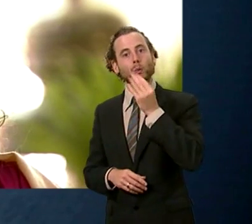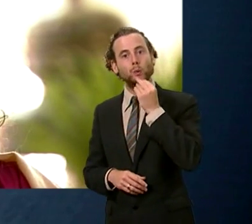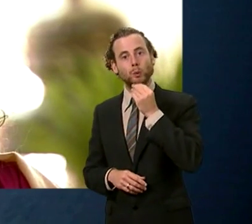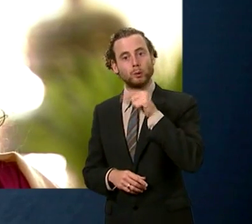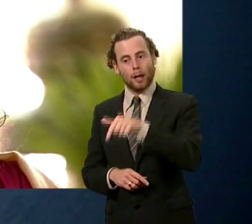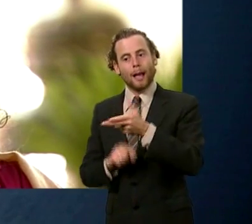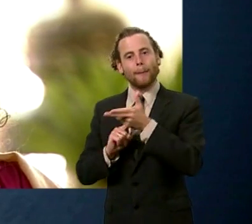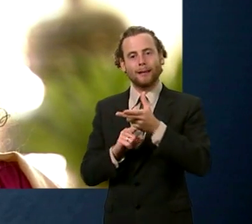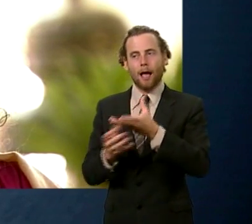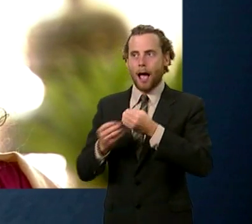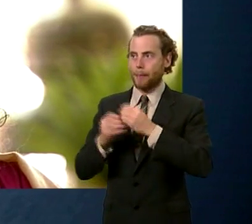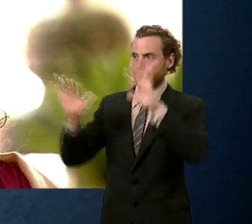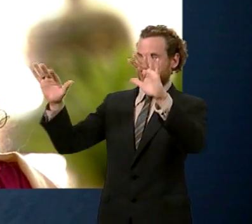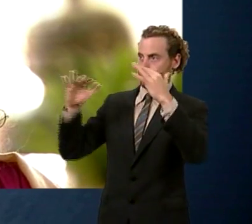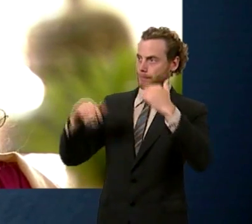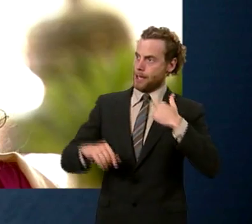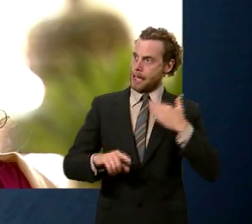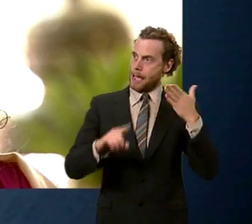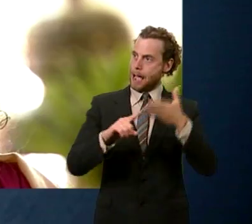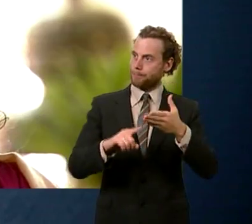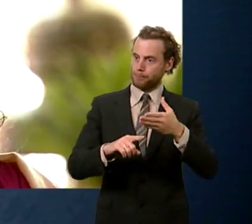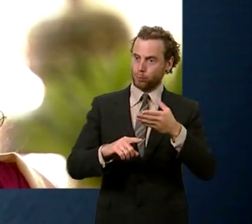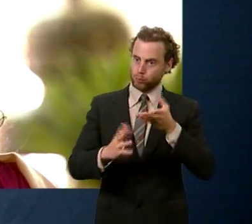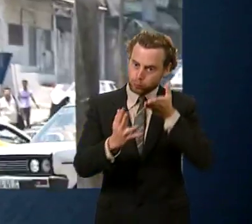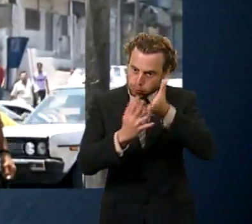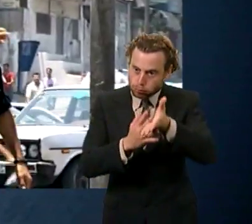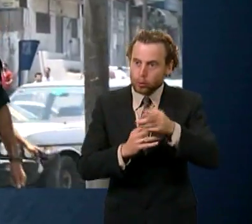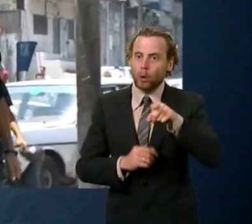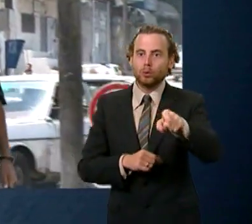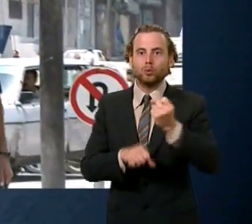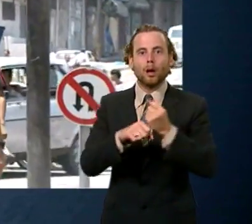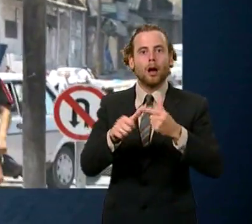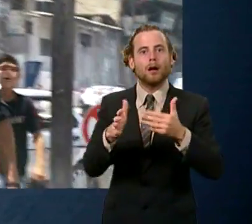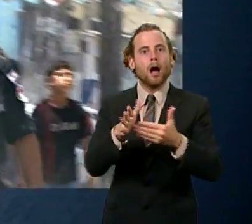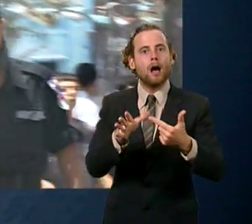in Gaza. Our goal is to open a way to Gaza.